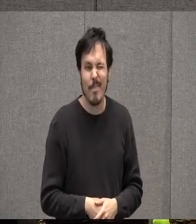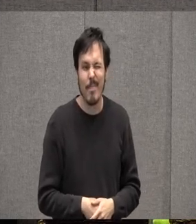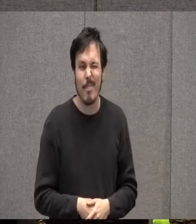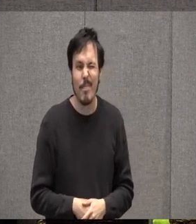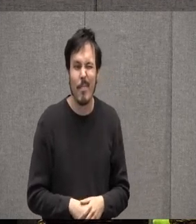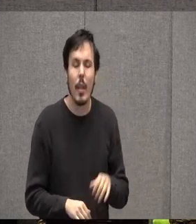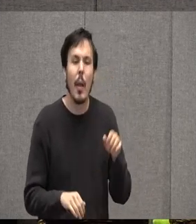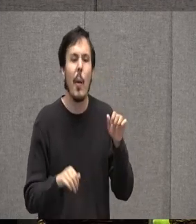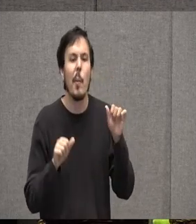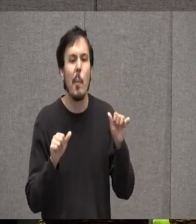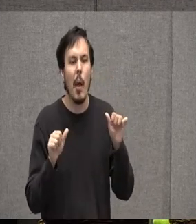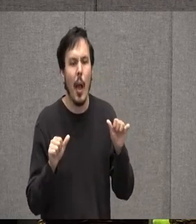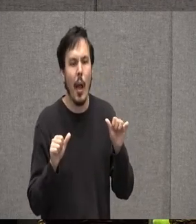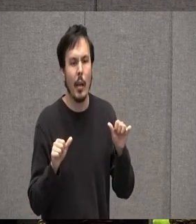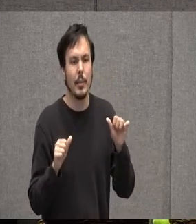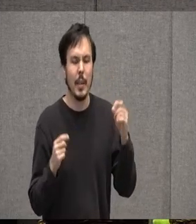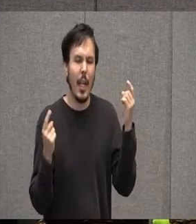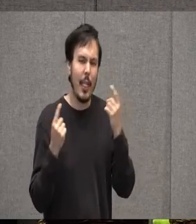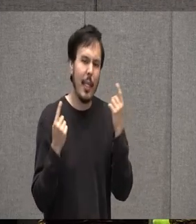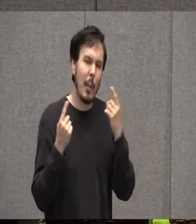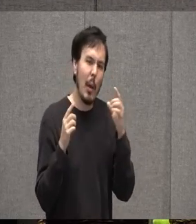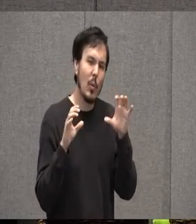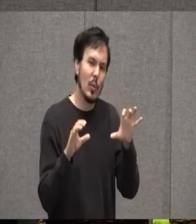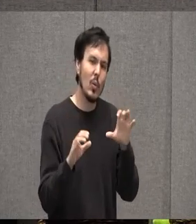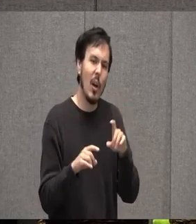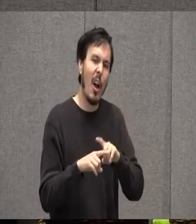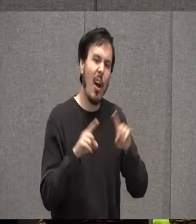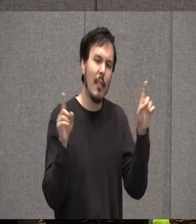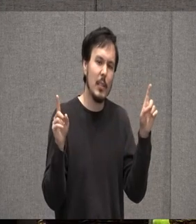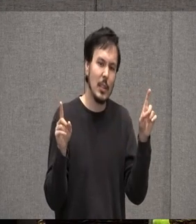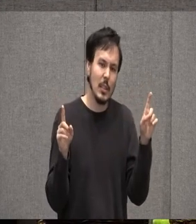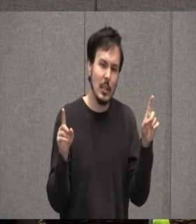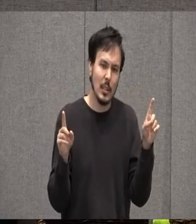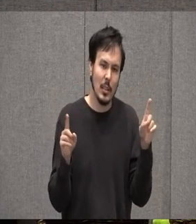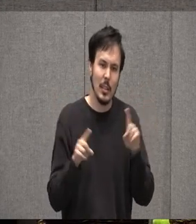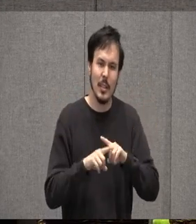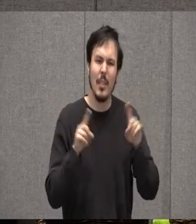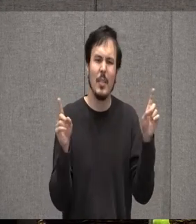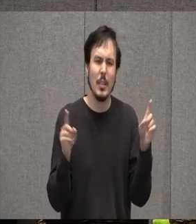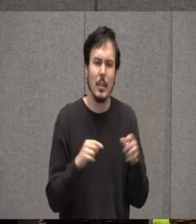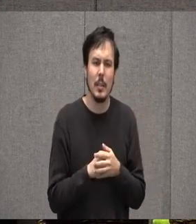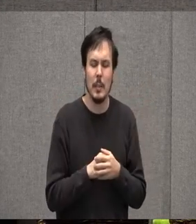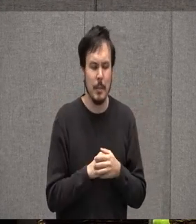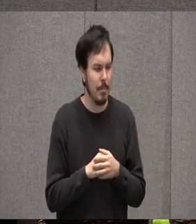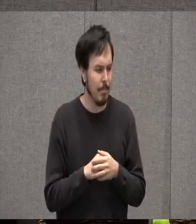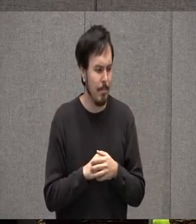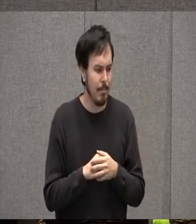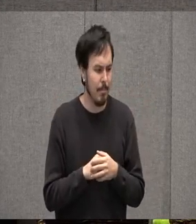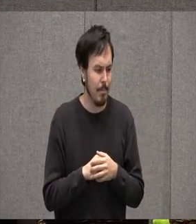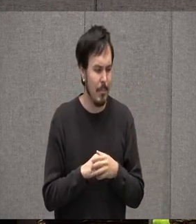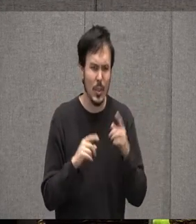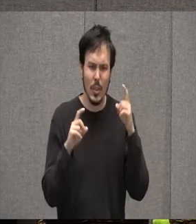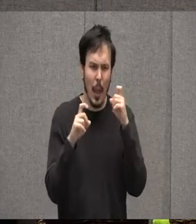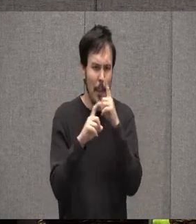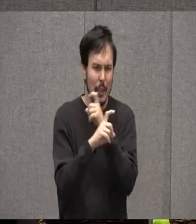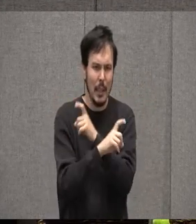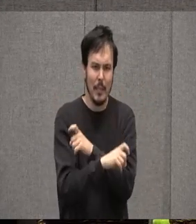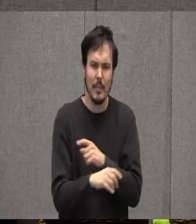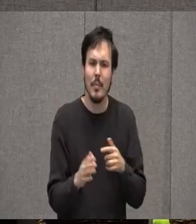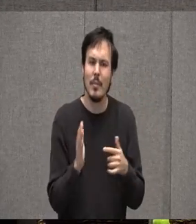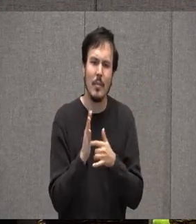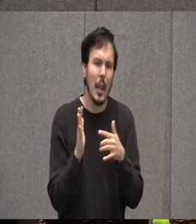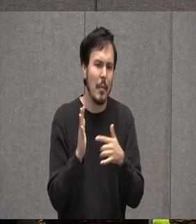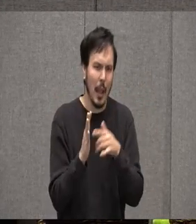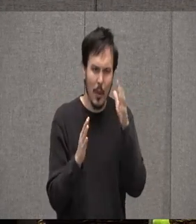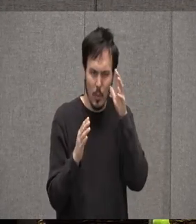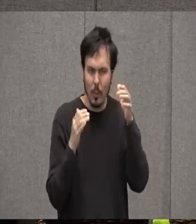But maybe I should think about doing something else on there too. It's complicated. Sometimes you're gonna have to